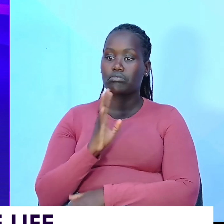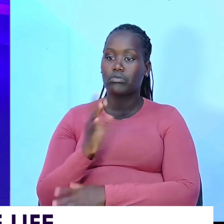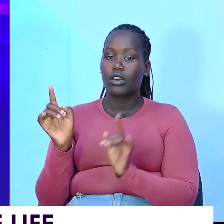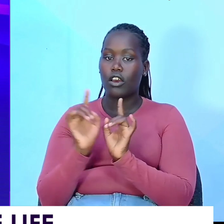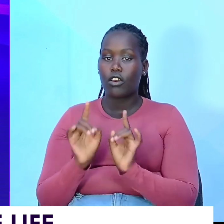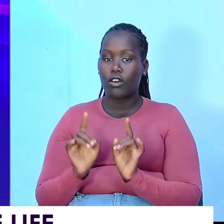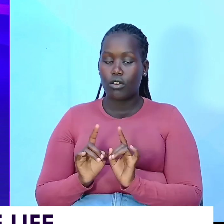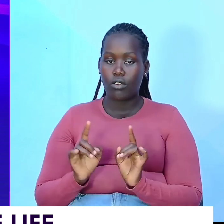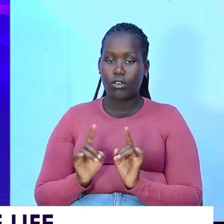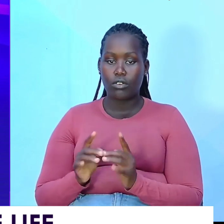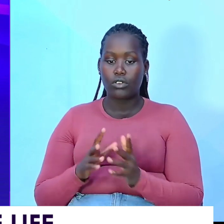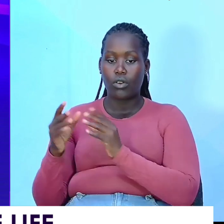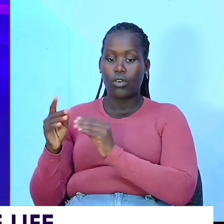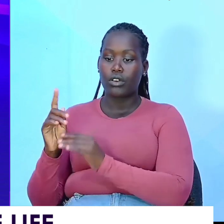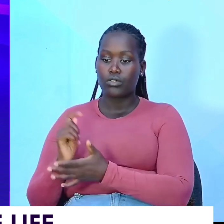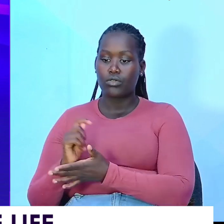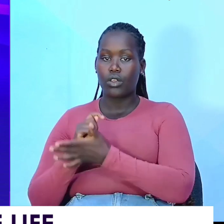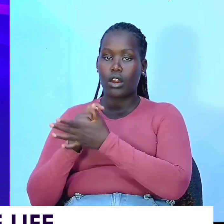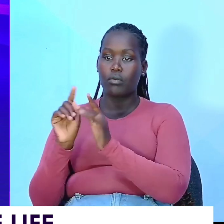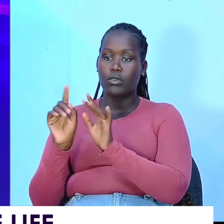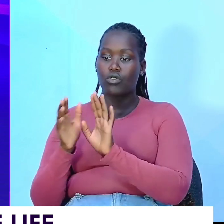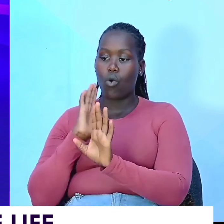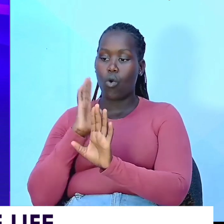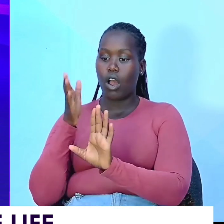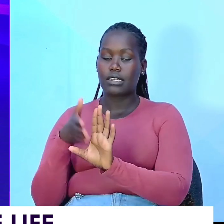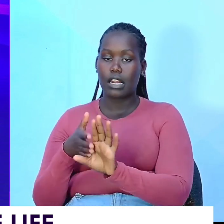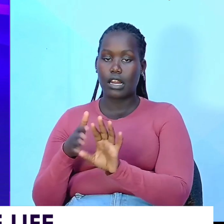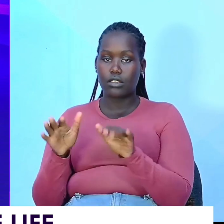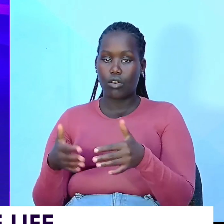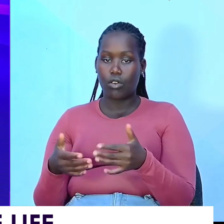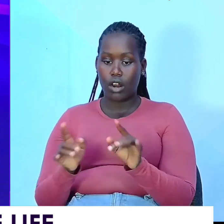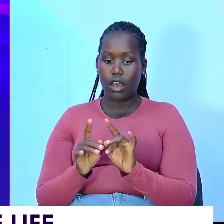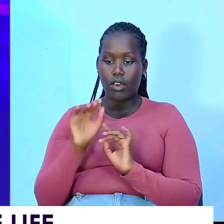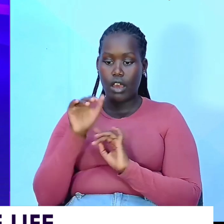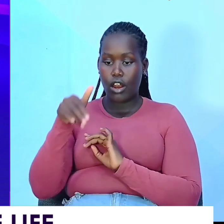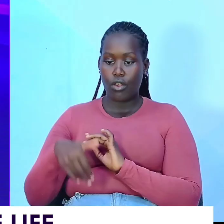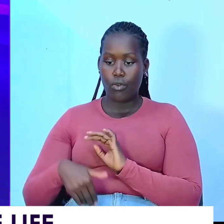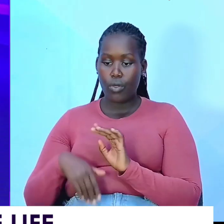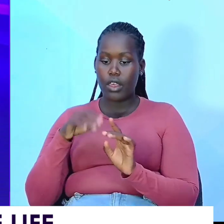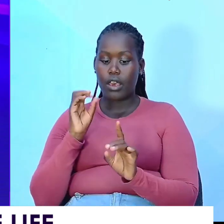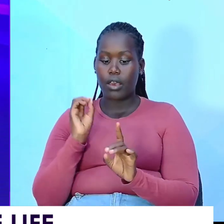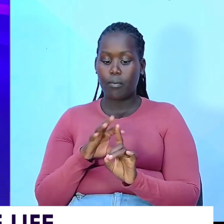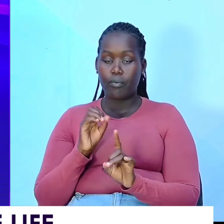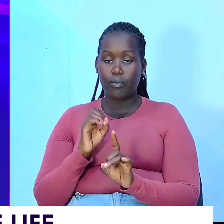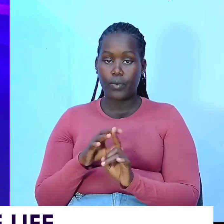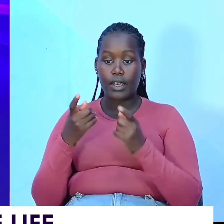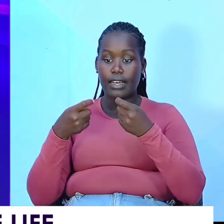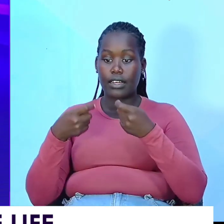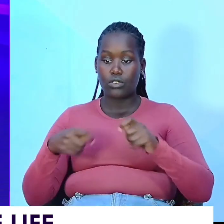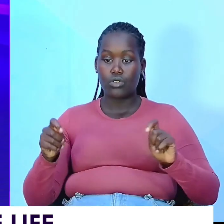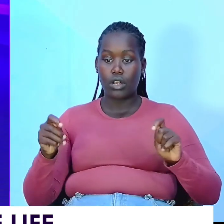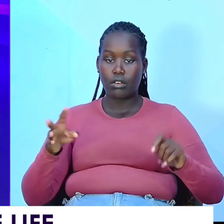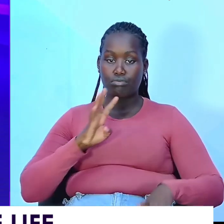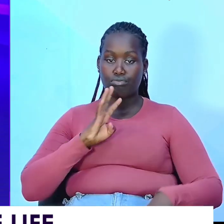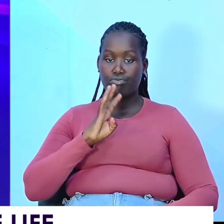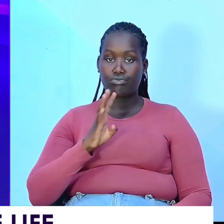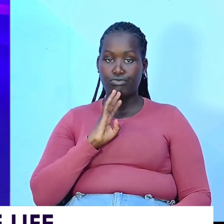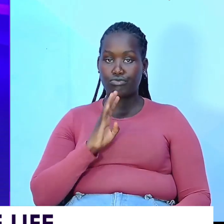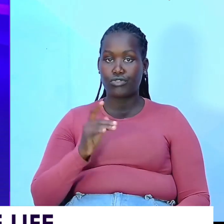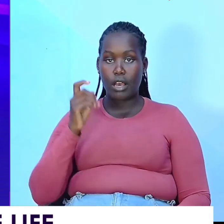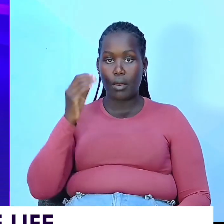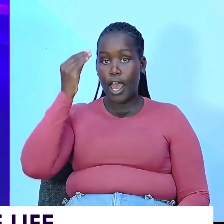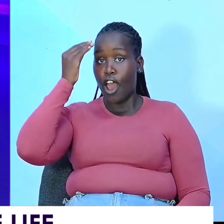to therapists or counselors, or even peer counselors. Trying to speak sense into our children,